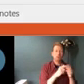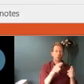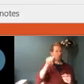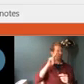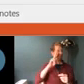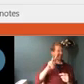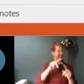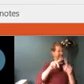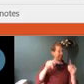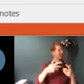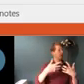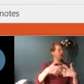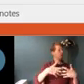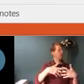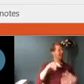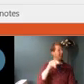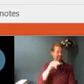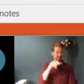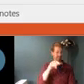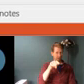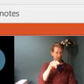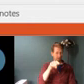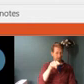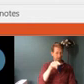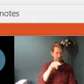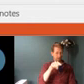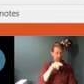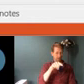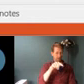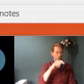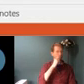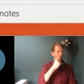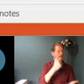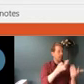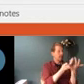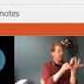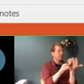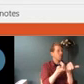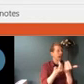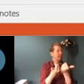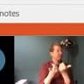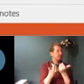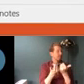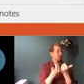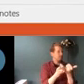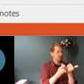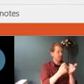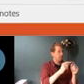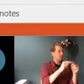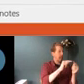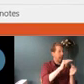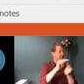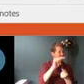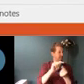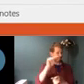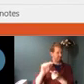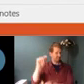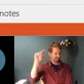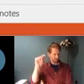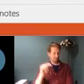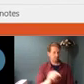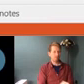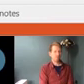at the end we end up with STRs separated by length, and that gives us a profile. So I'm going